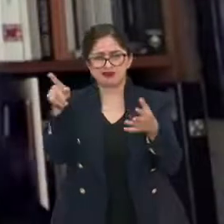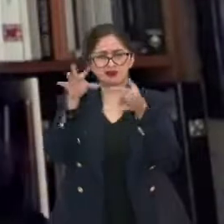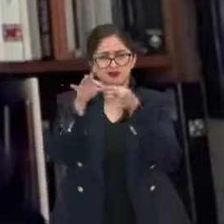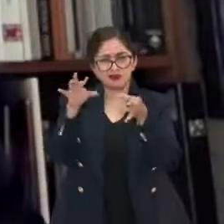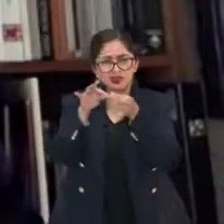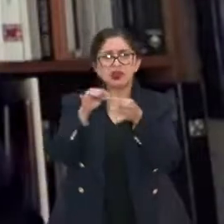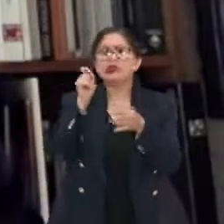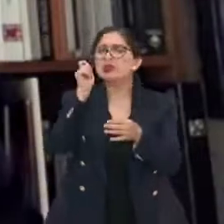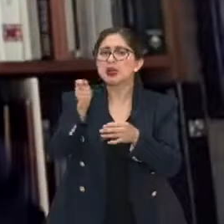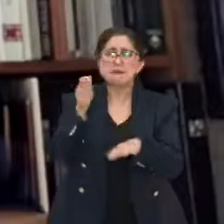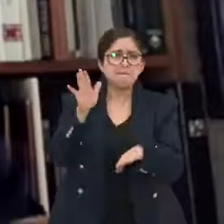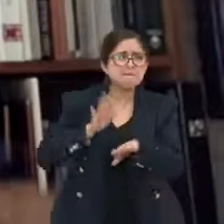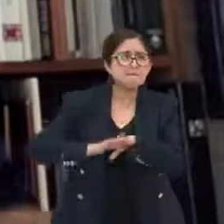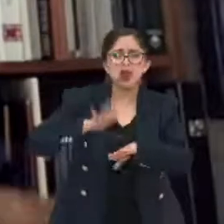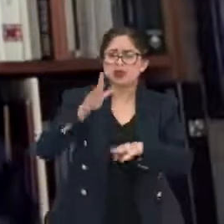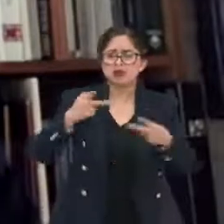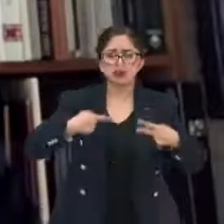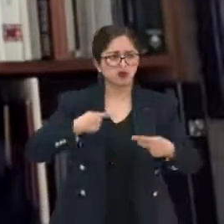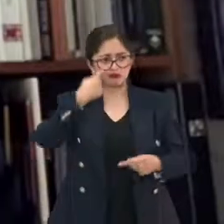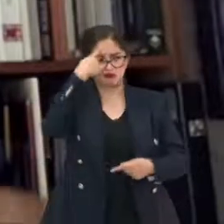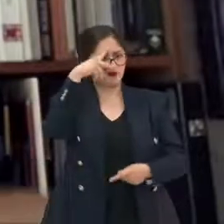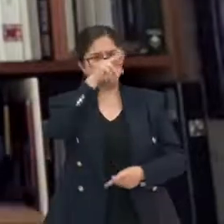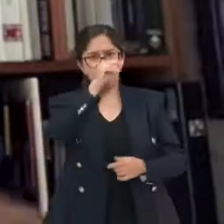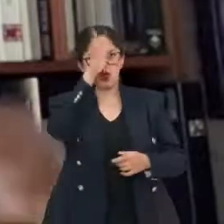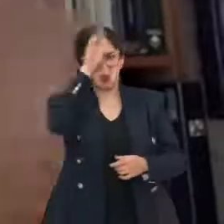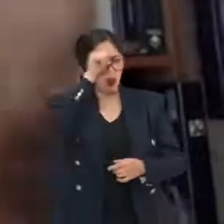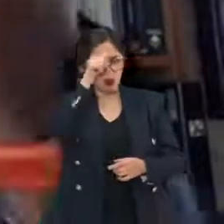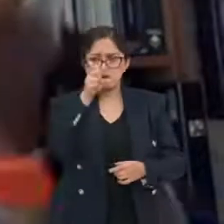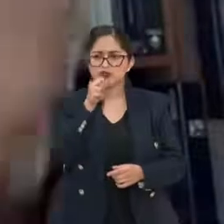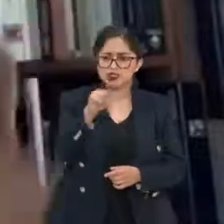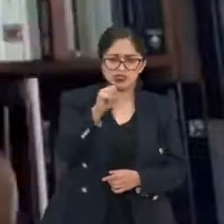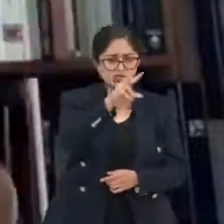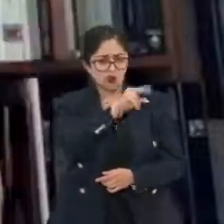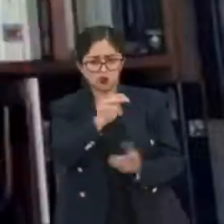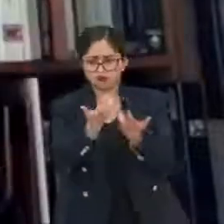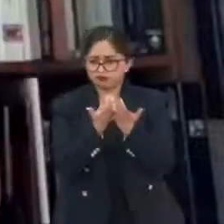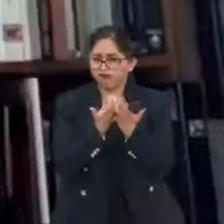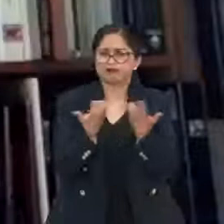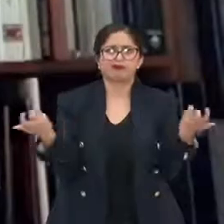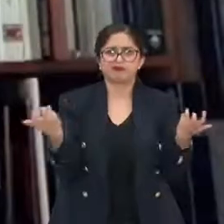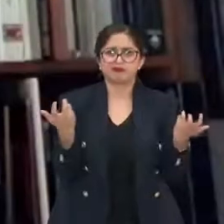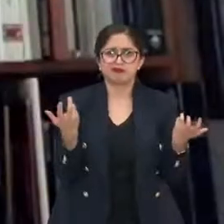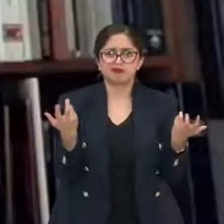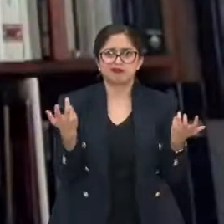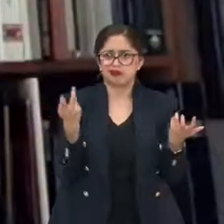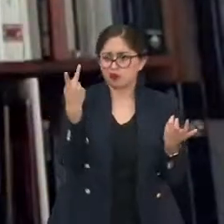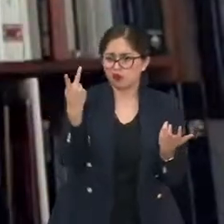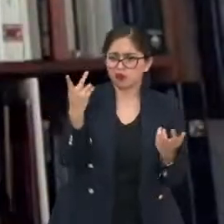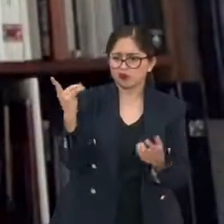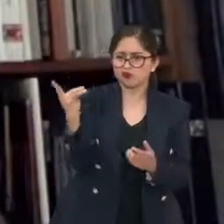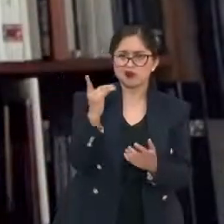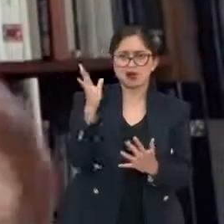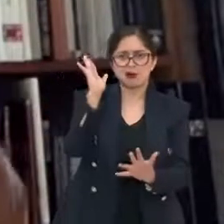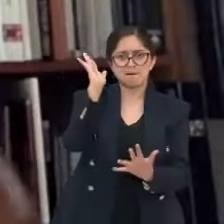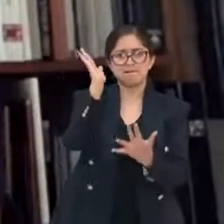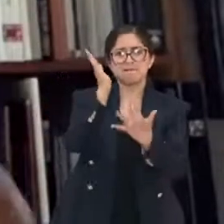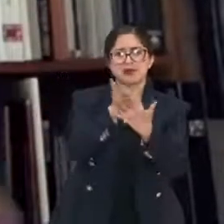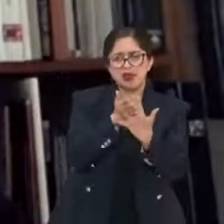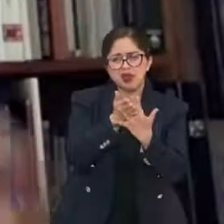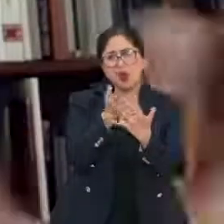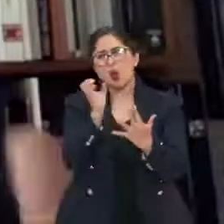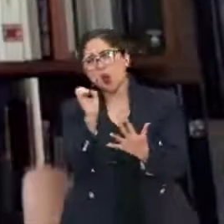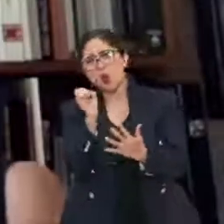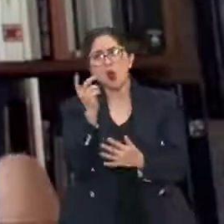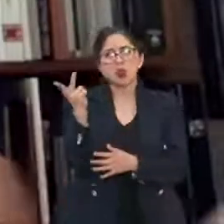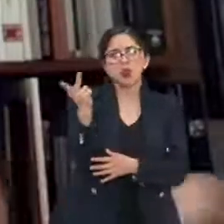So in this make polarization more deep, and it stated a line that to